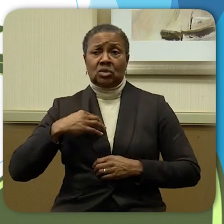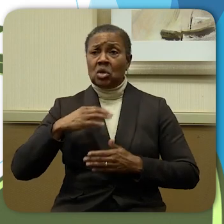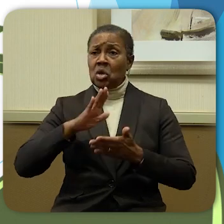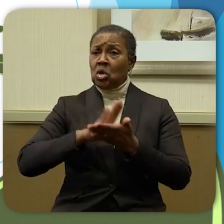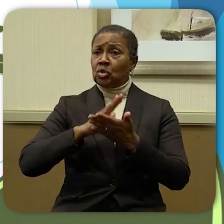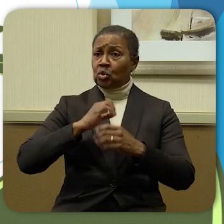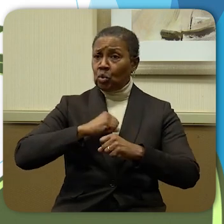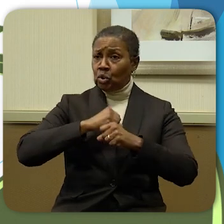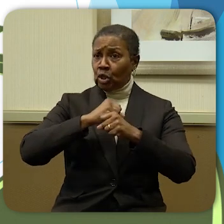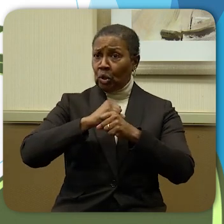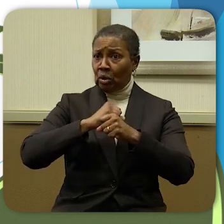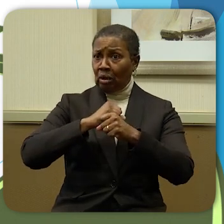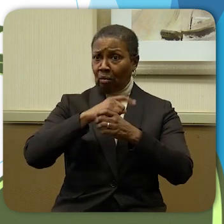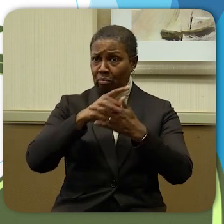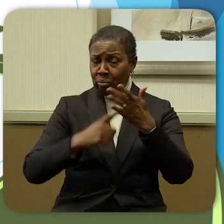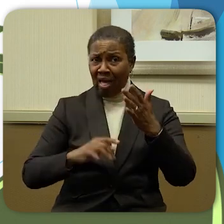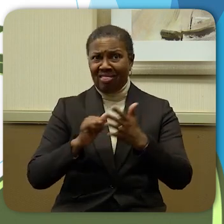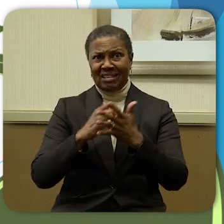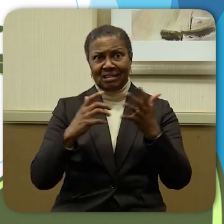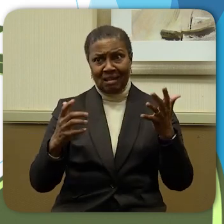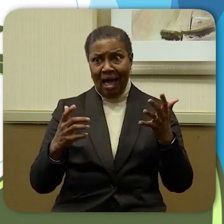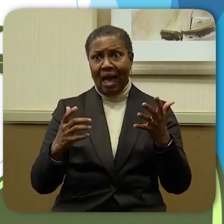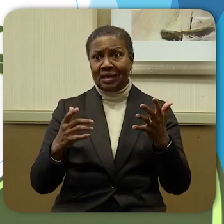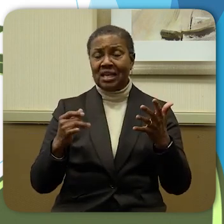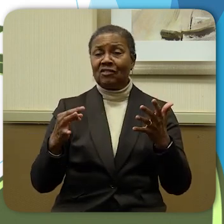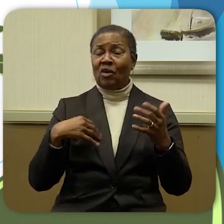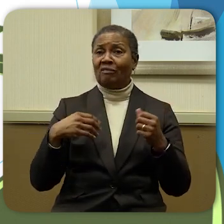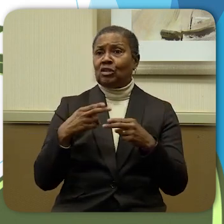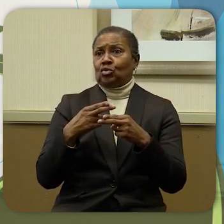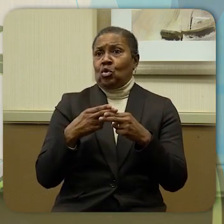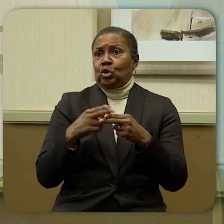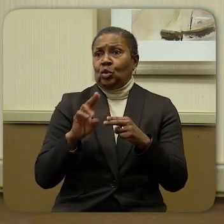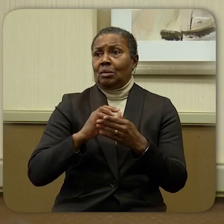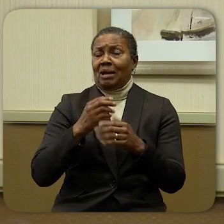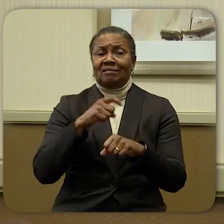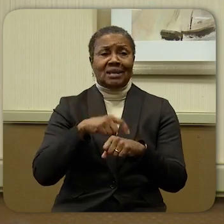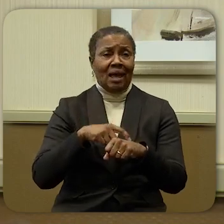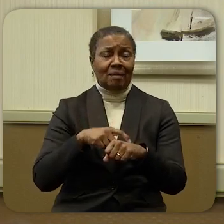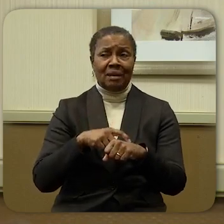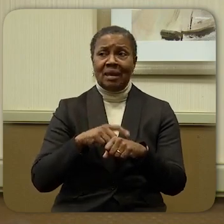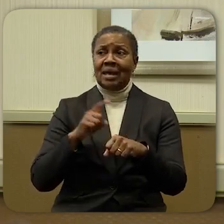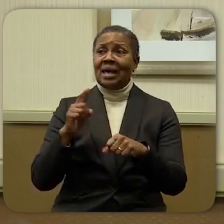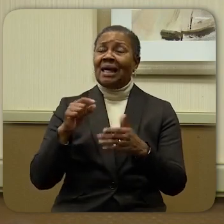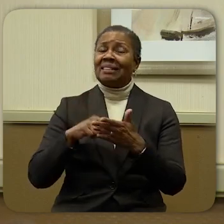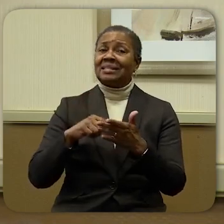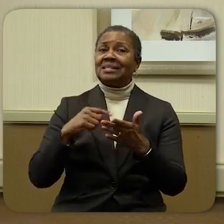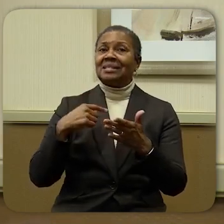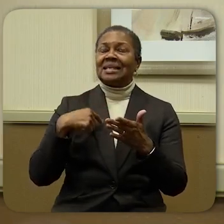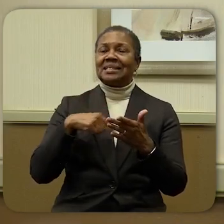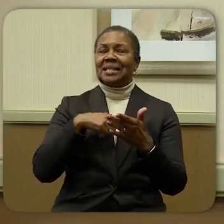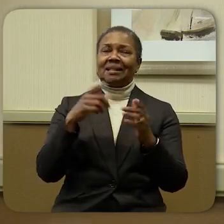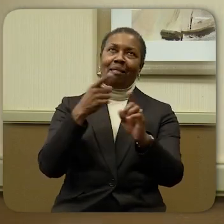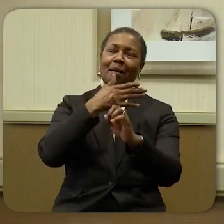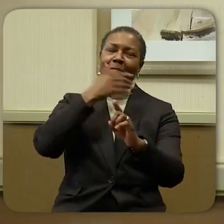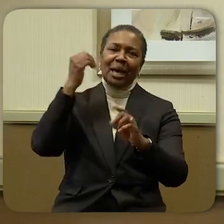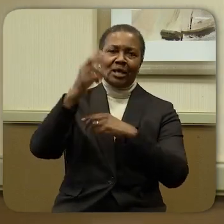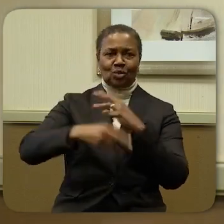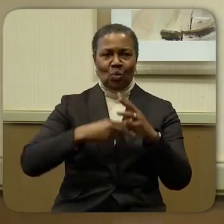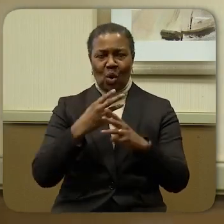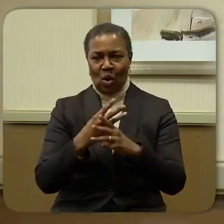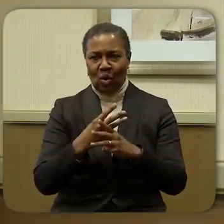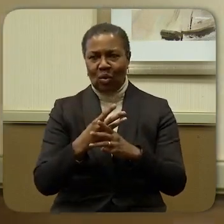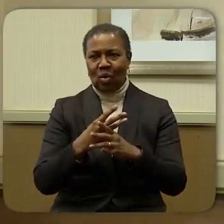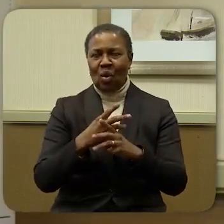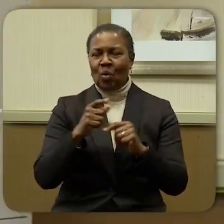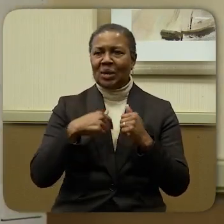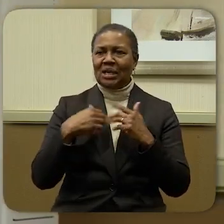lot to try and cover when you have like a really short amount of time. So this is in our ideal world when we didn't have,